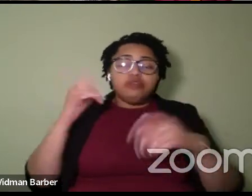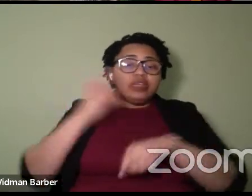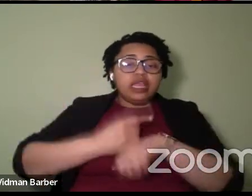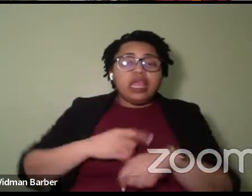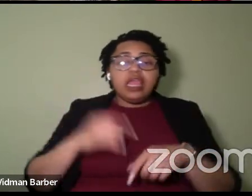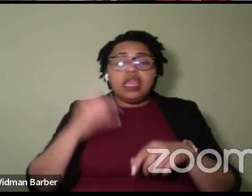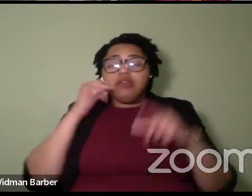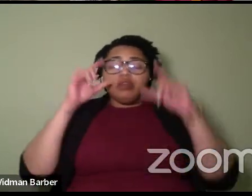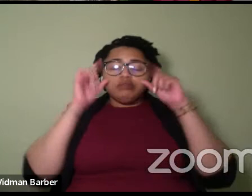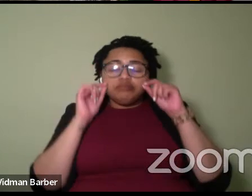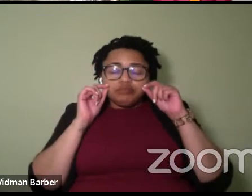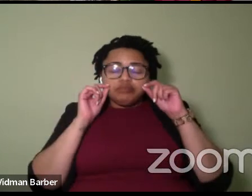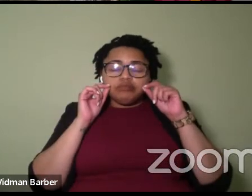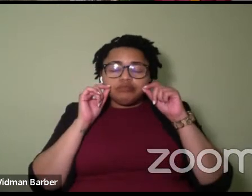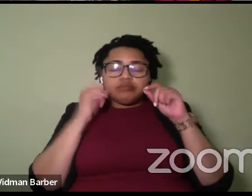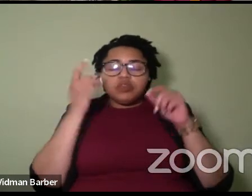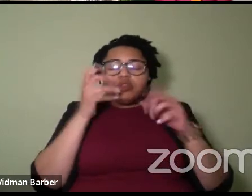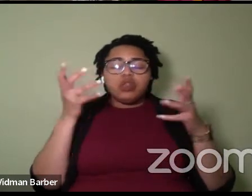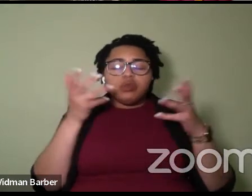love to hear it.